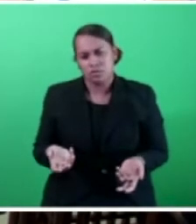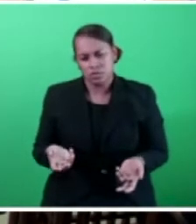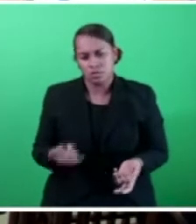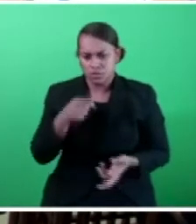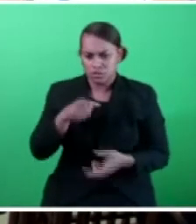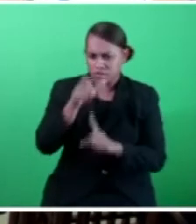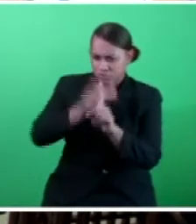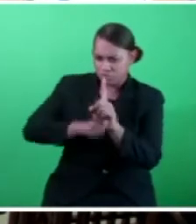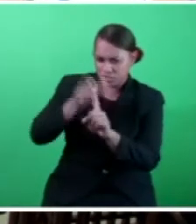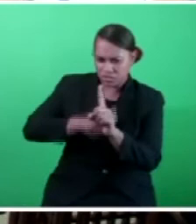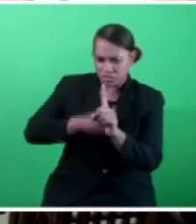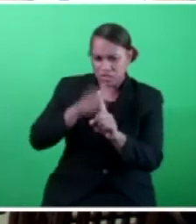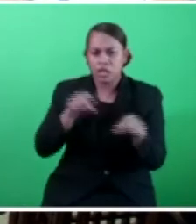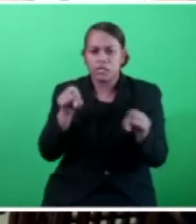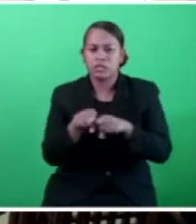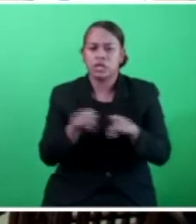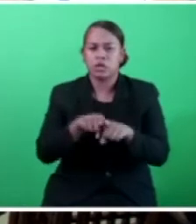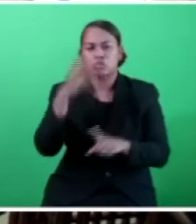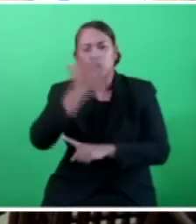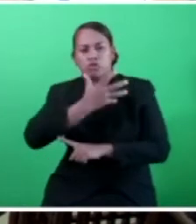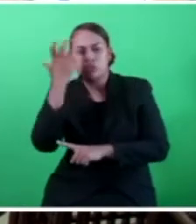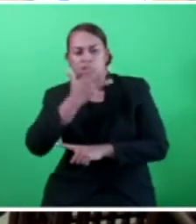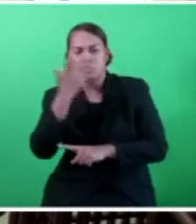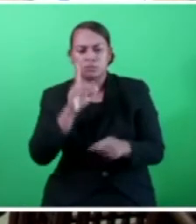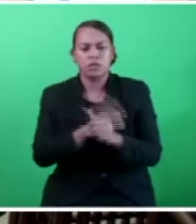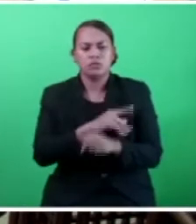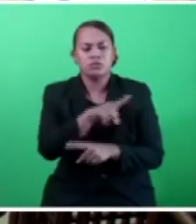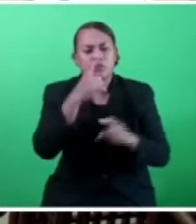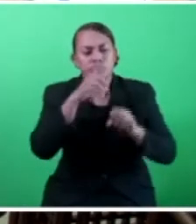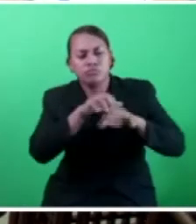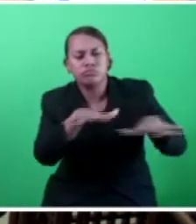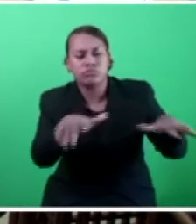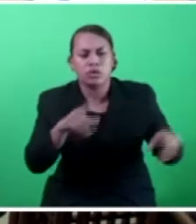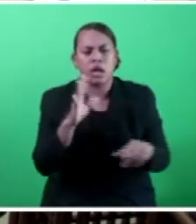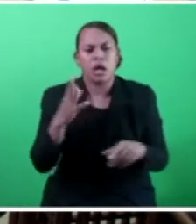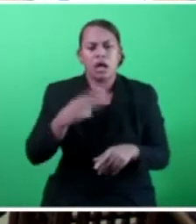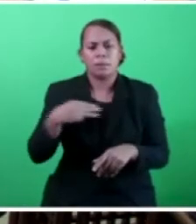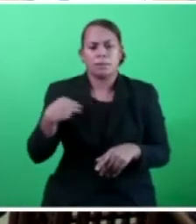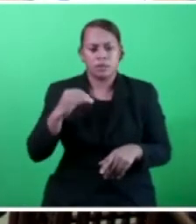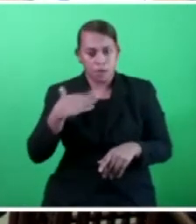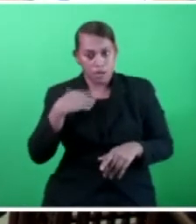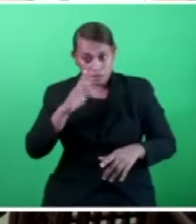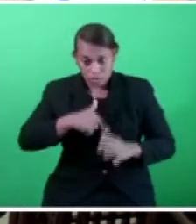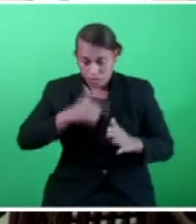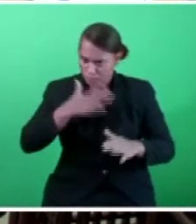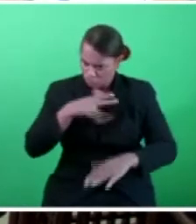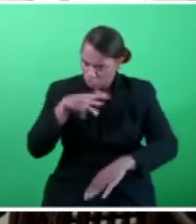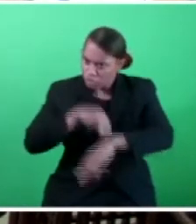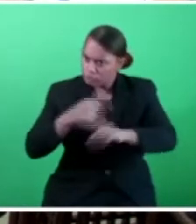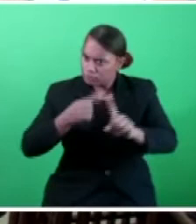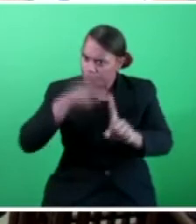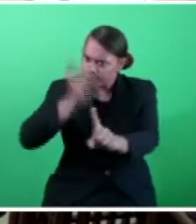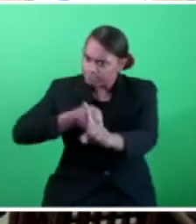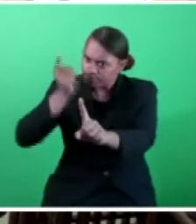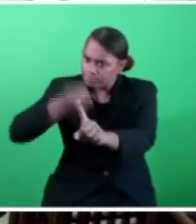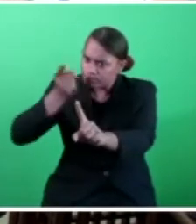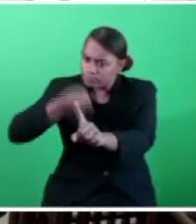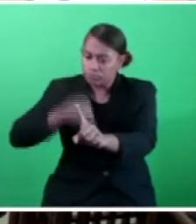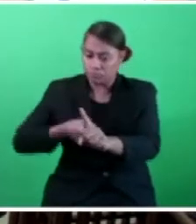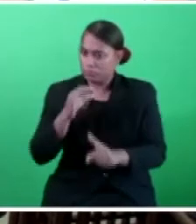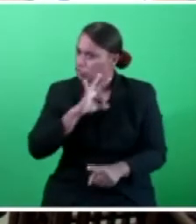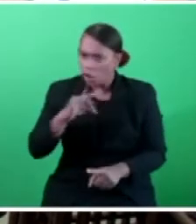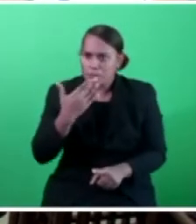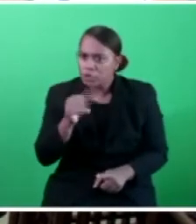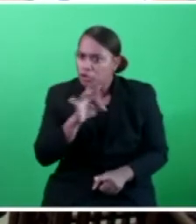danger to our citizens' health and well-being. And as a doctor, I feel the need to tell Honorable Tambuya this. Don't think about the